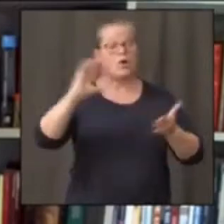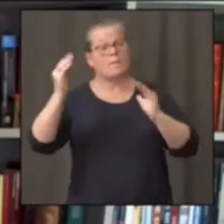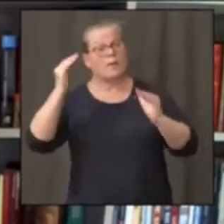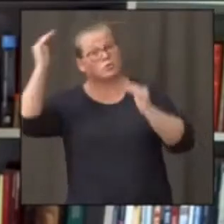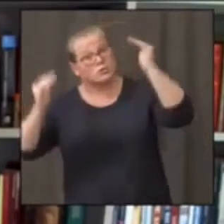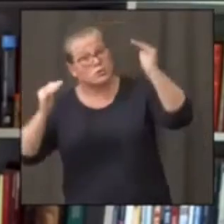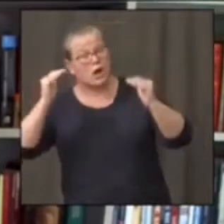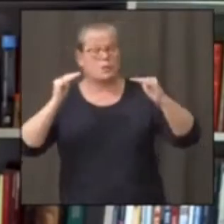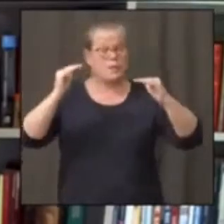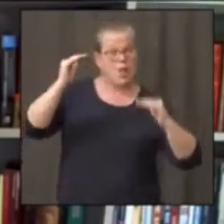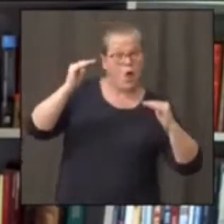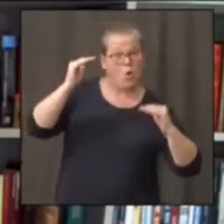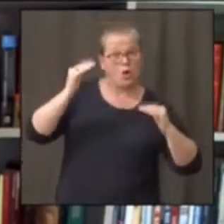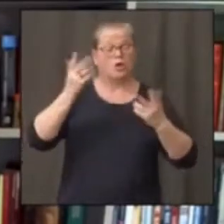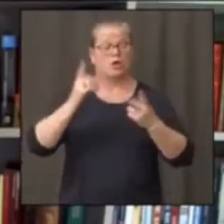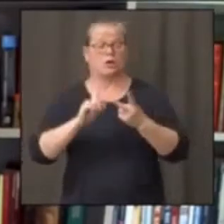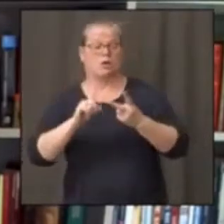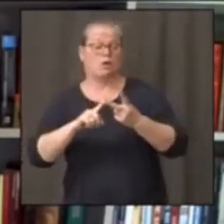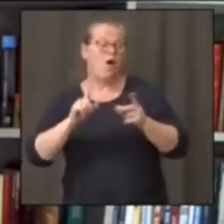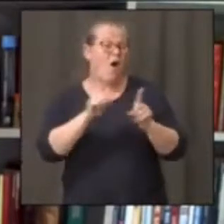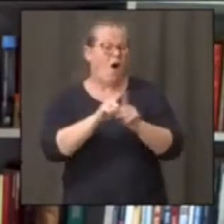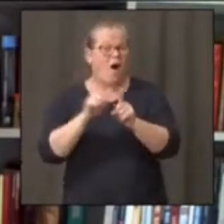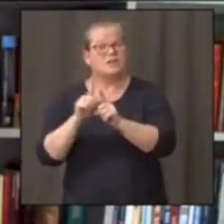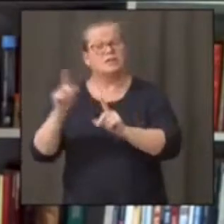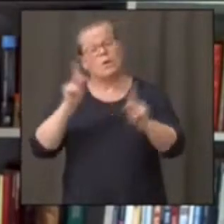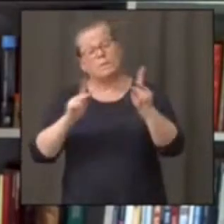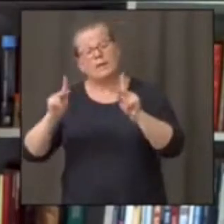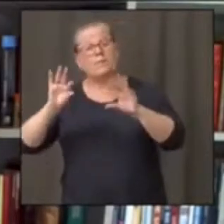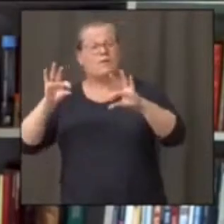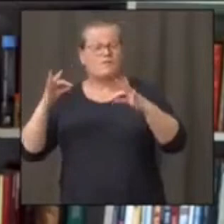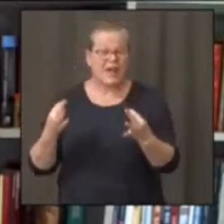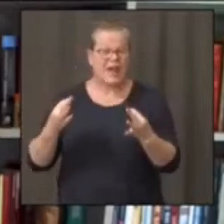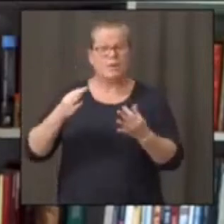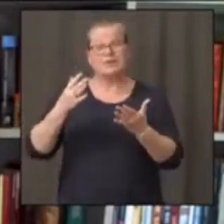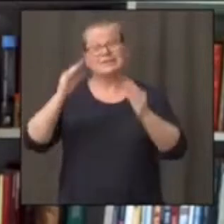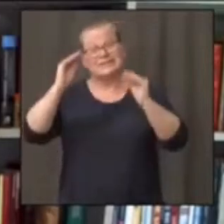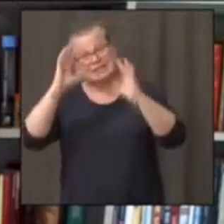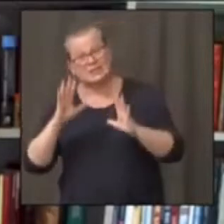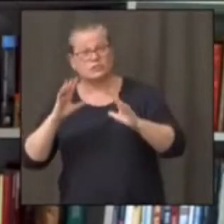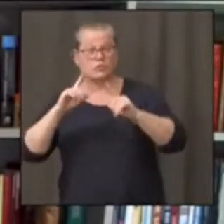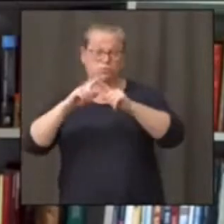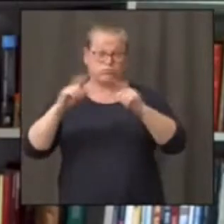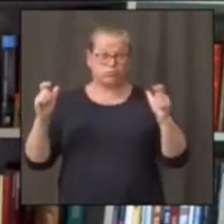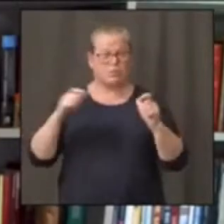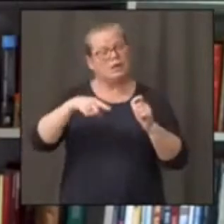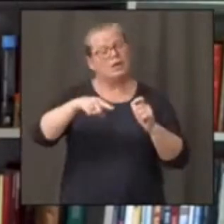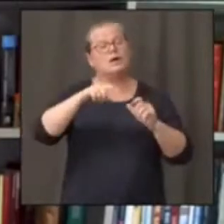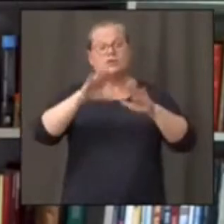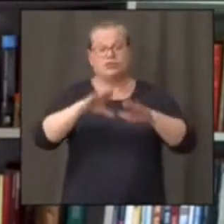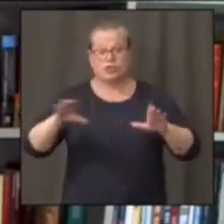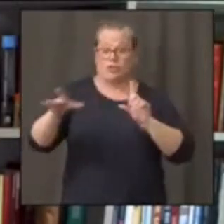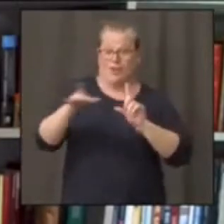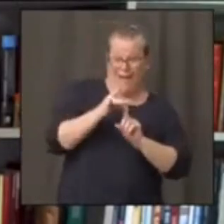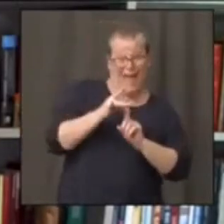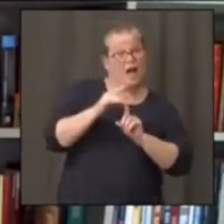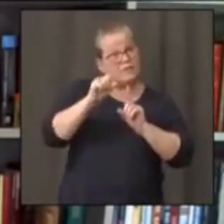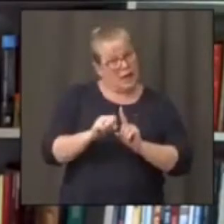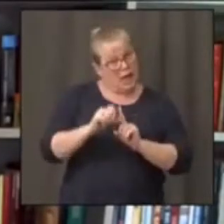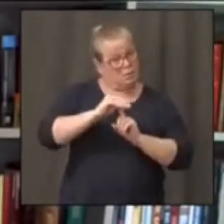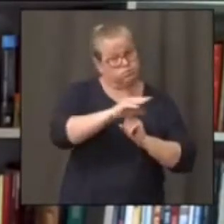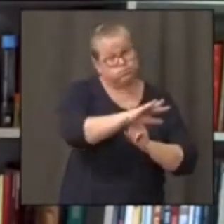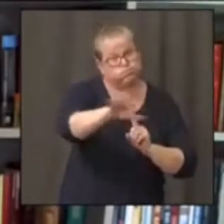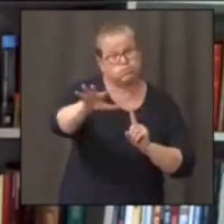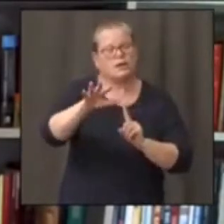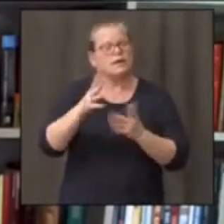a lower risk of transmitting it to people in their families. So there's a big study from Korea where they're doing